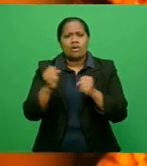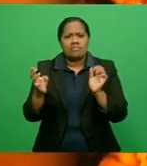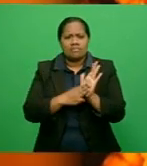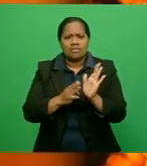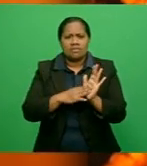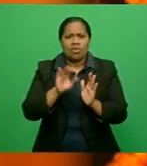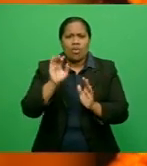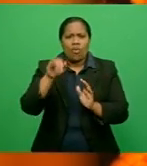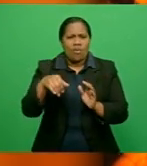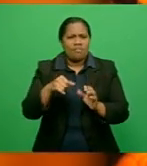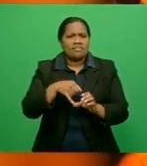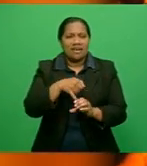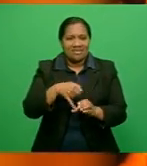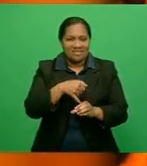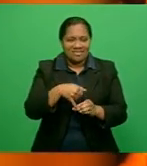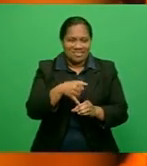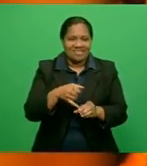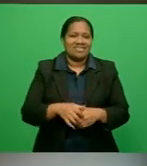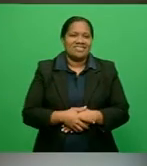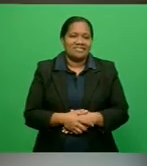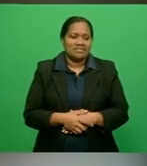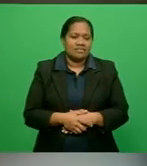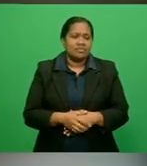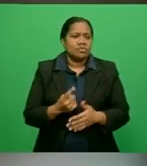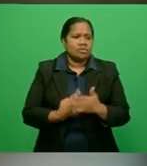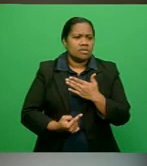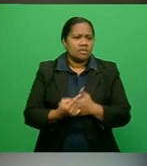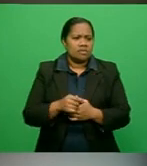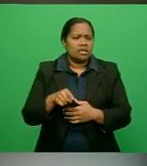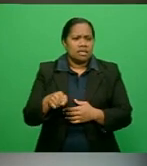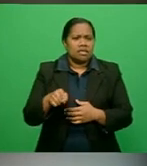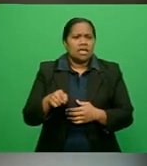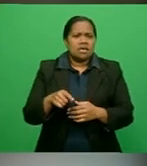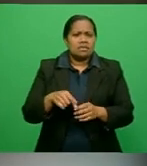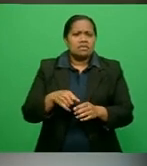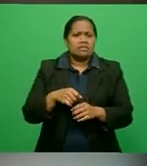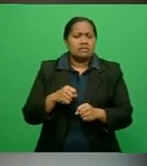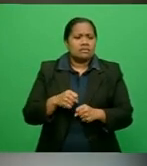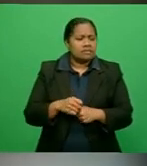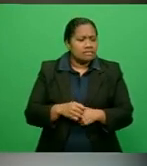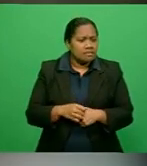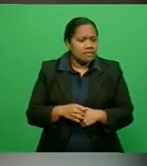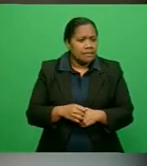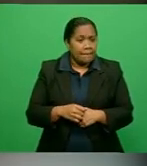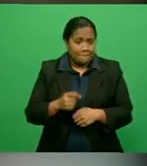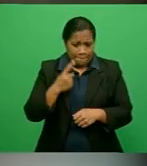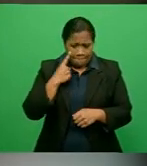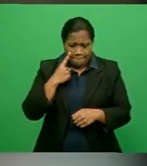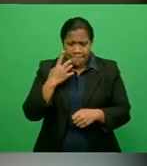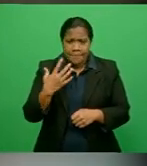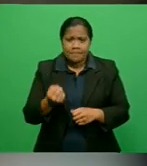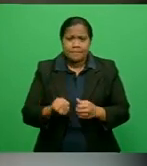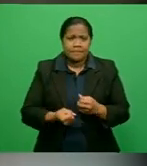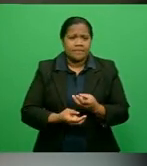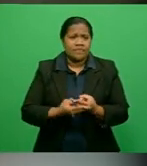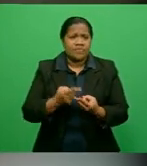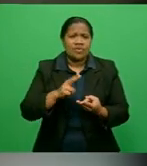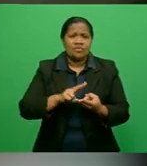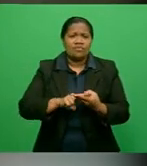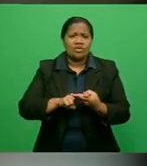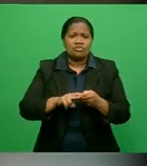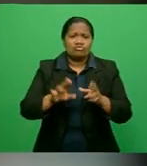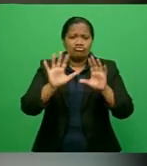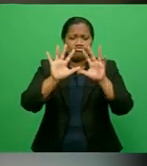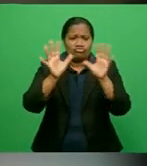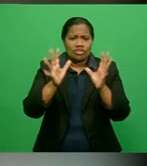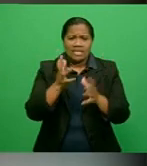Whenever they step out the door, they'll be chewing on a leaf from the ground. If they see a fruit tree, a guava tree, they'll chew